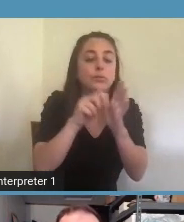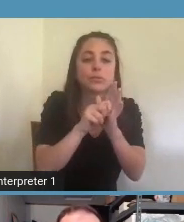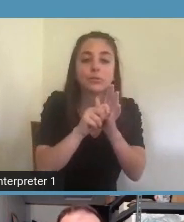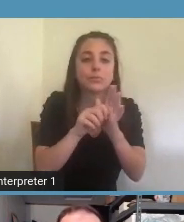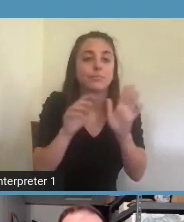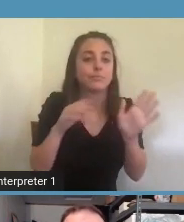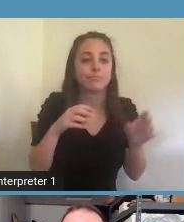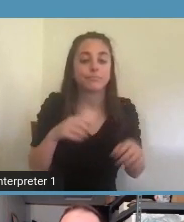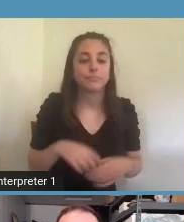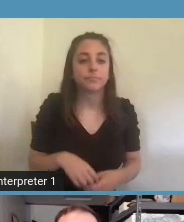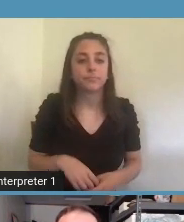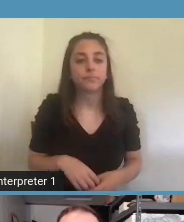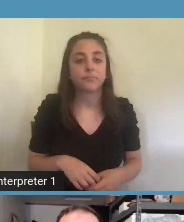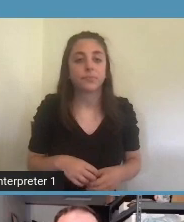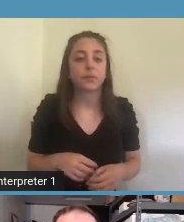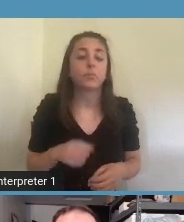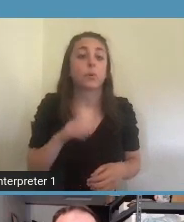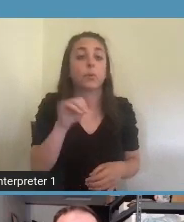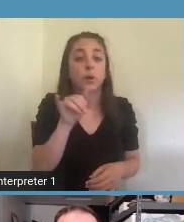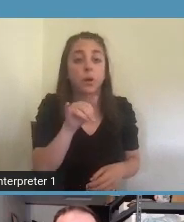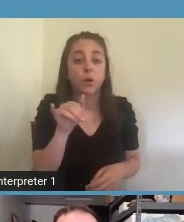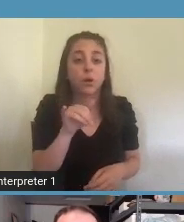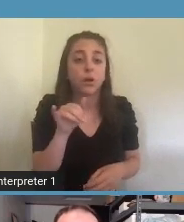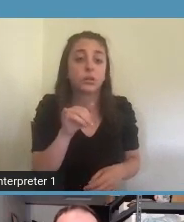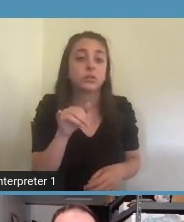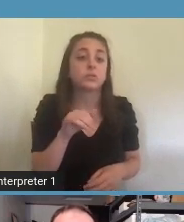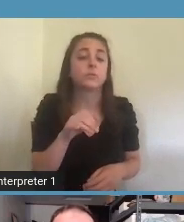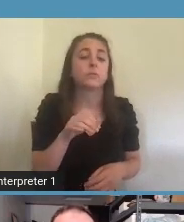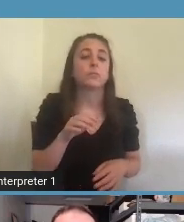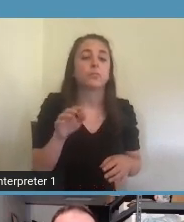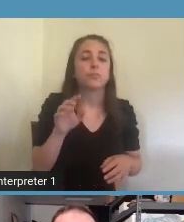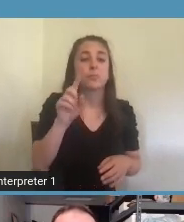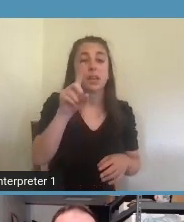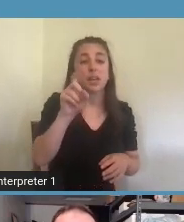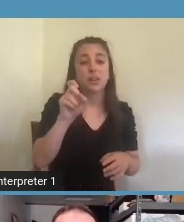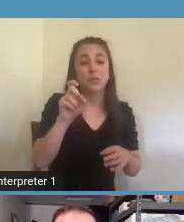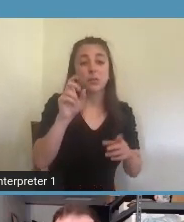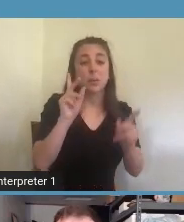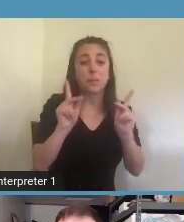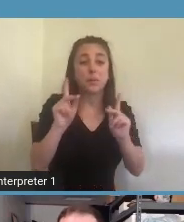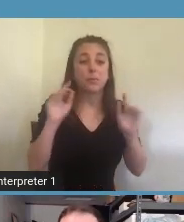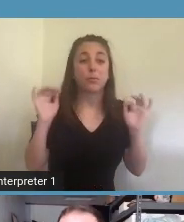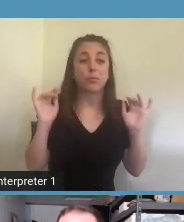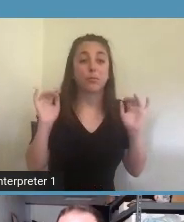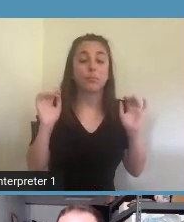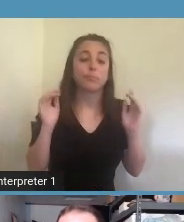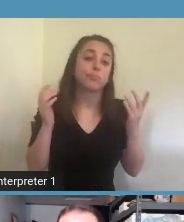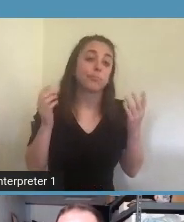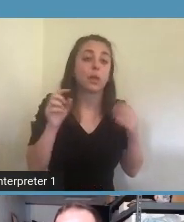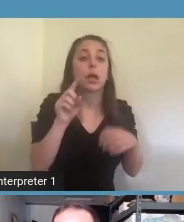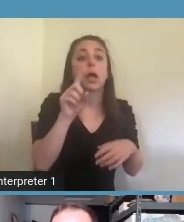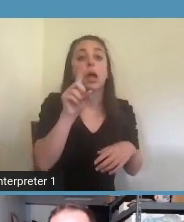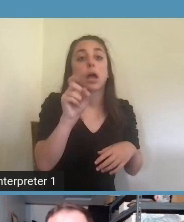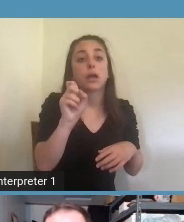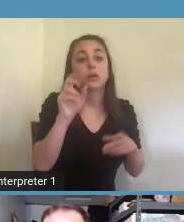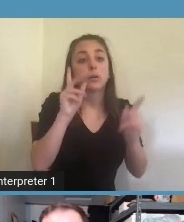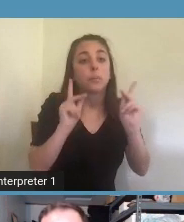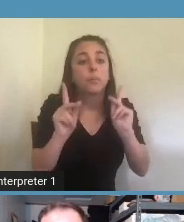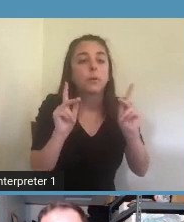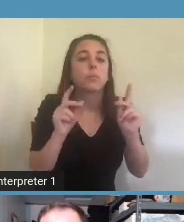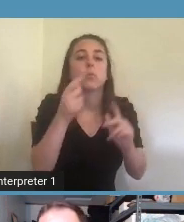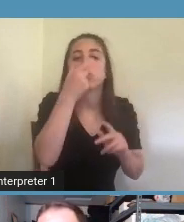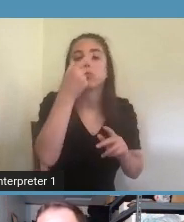in the auditorium, but we also had about 100 people watching this concert from the comfort of their own homes.